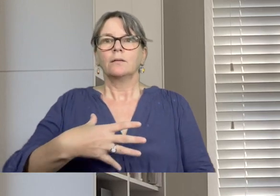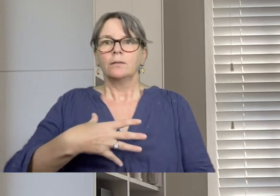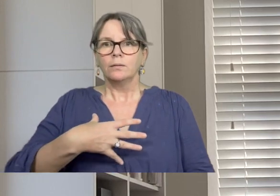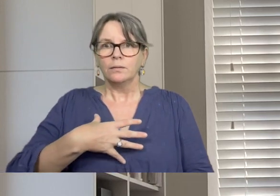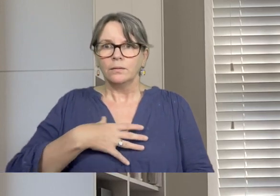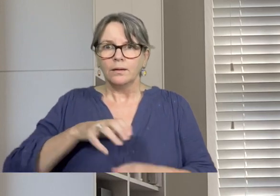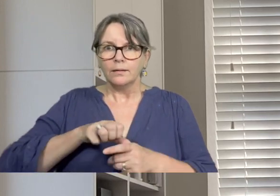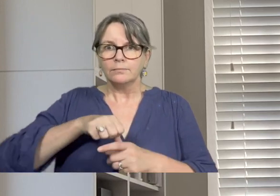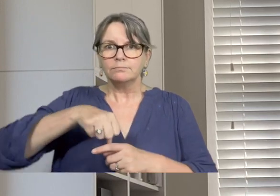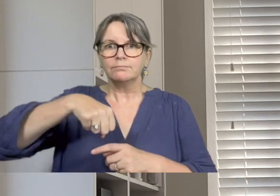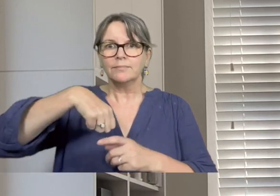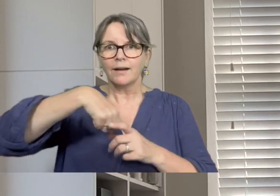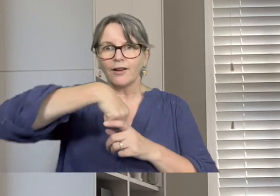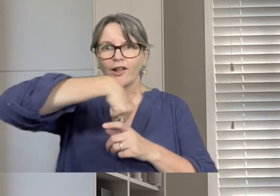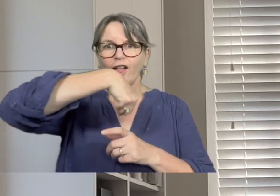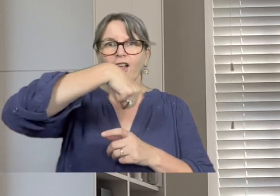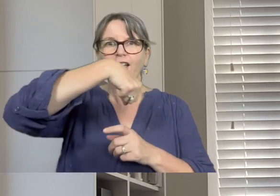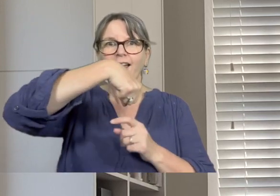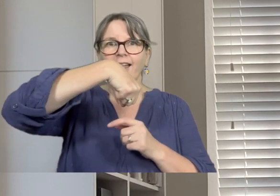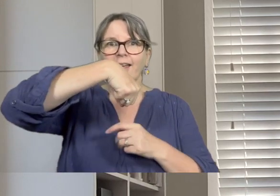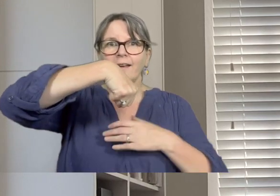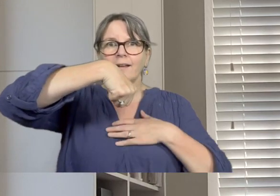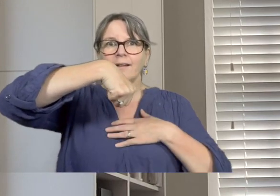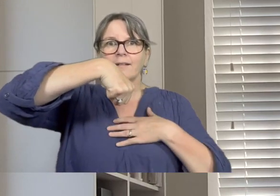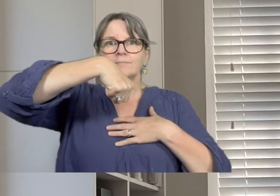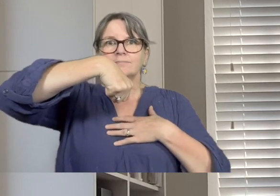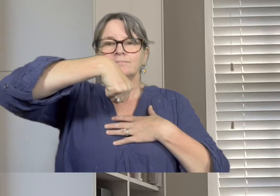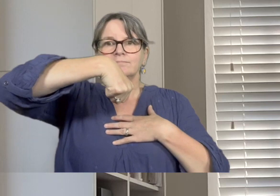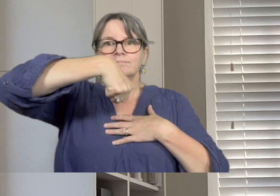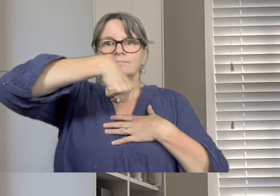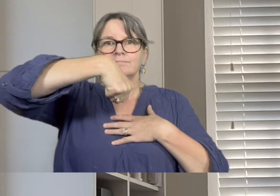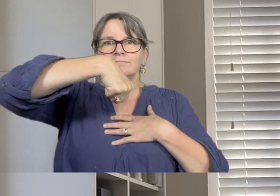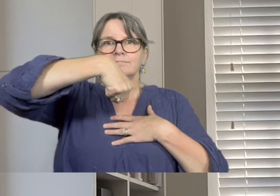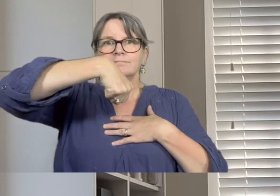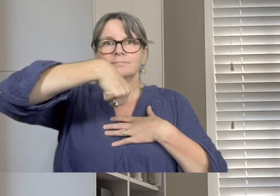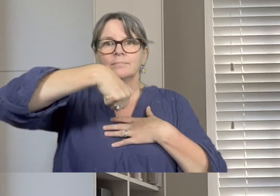out, push and curl. Breathe in, open the lungs.